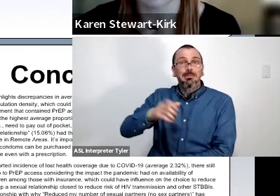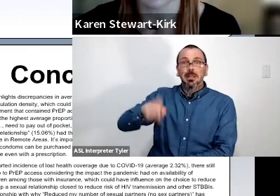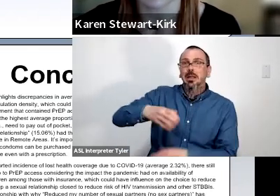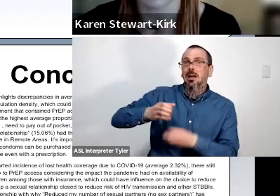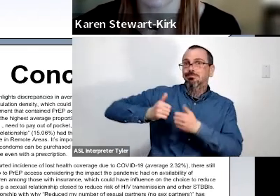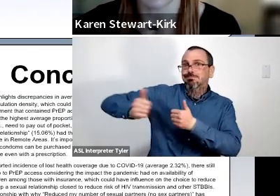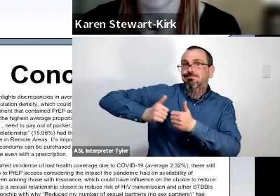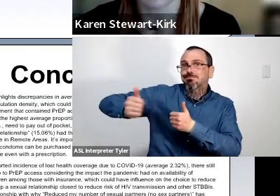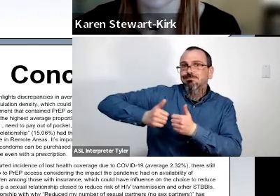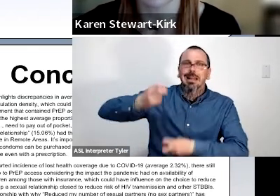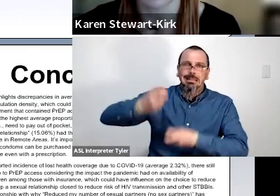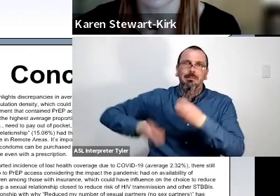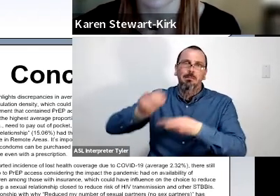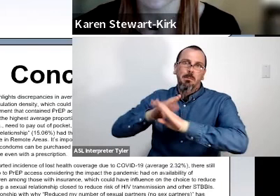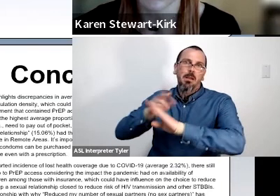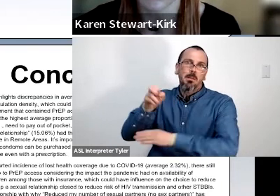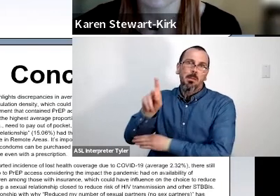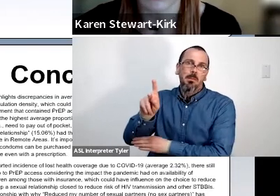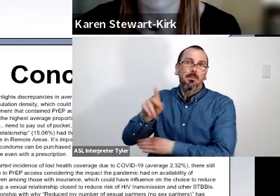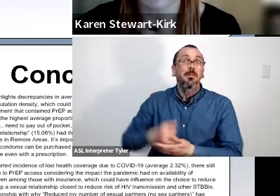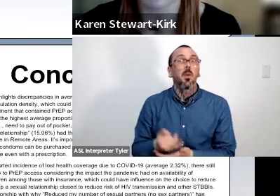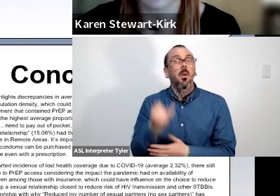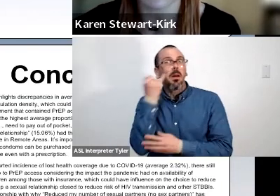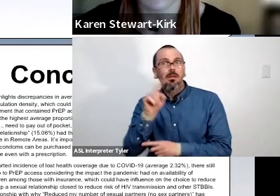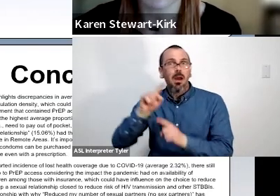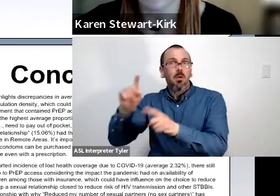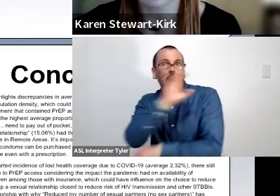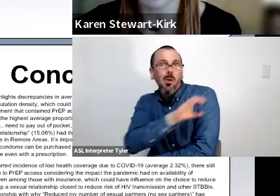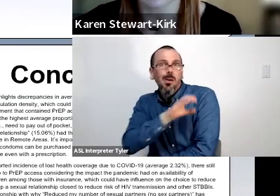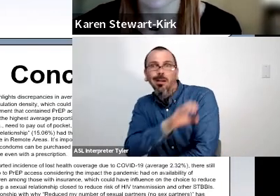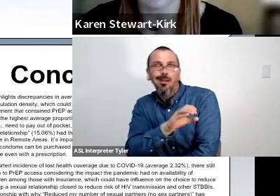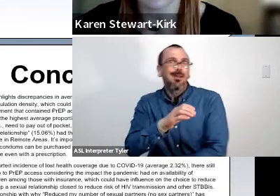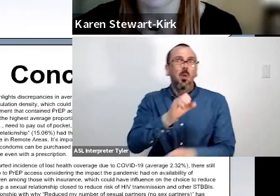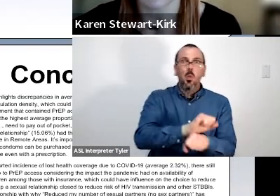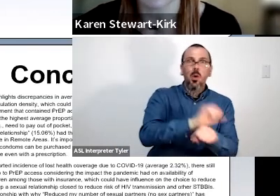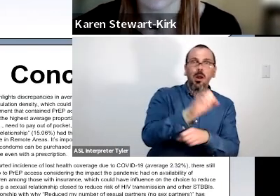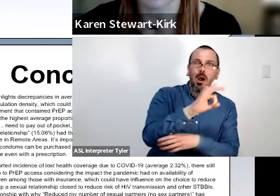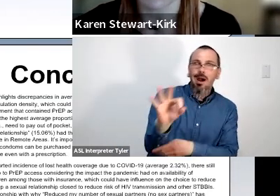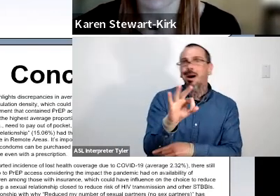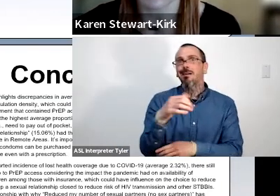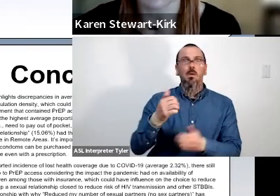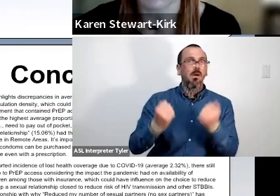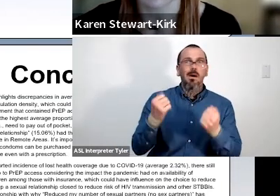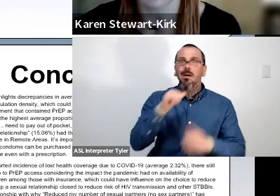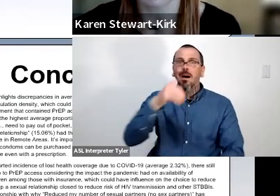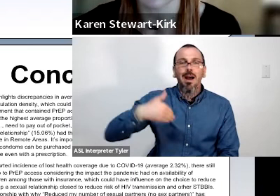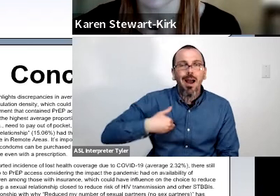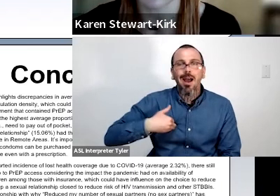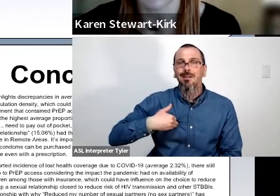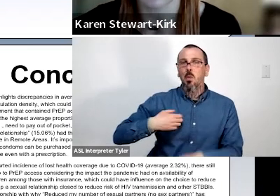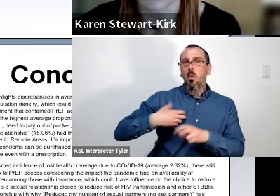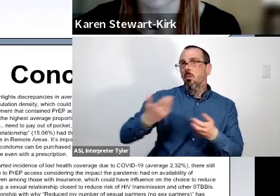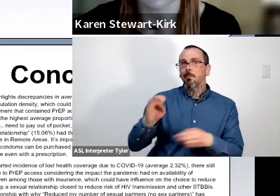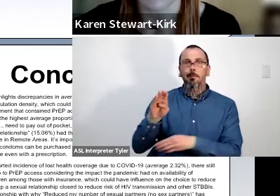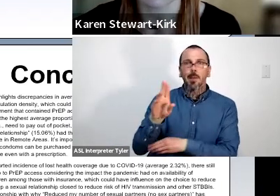time off work or other commitments in order to visit a clinic or accessing a vehicle or even the availability of public transit all impact one's